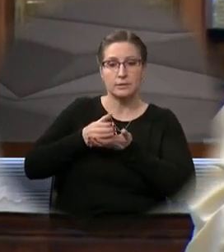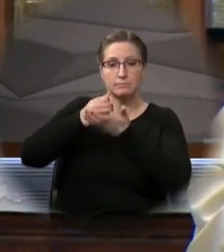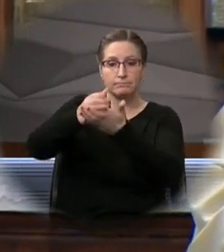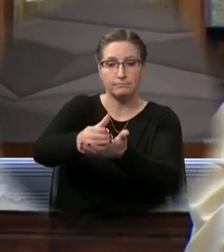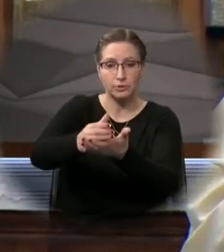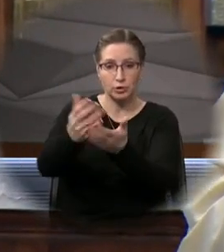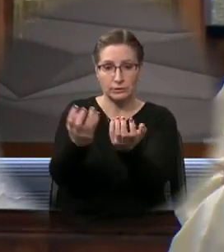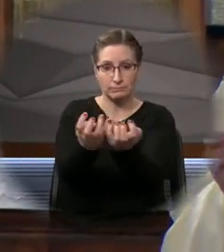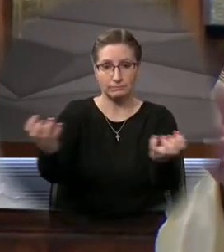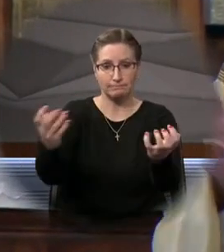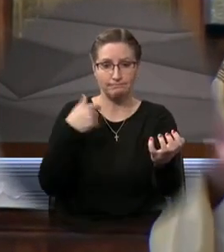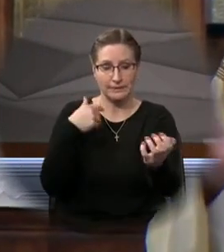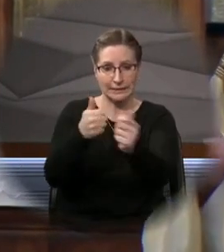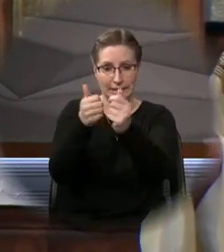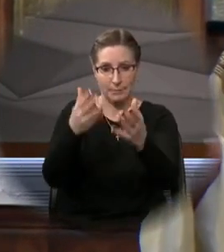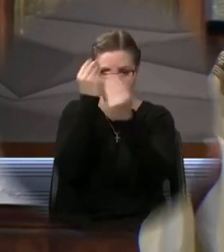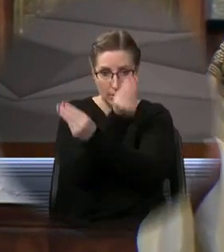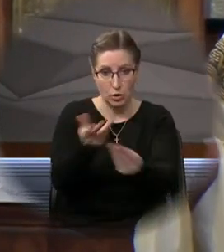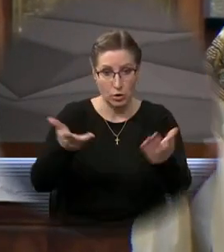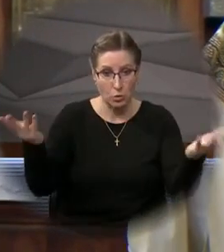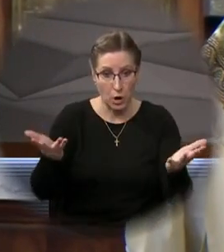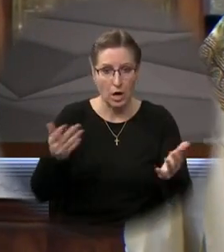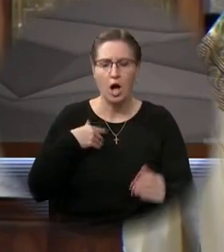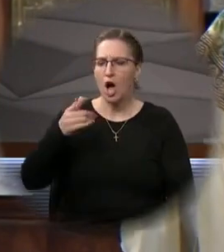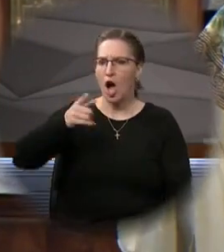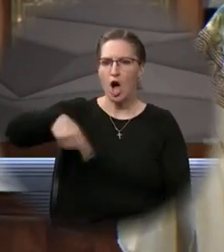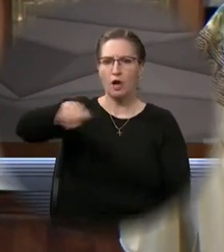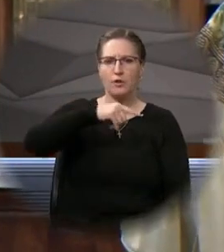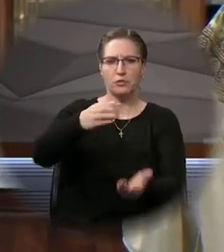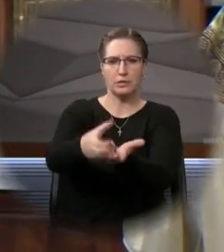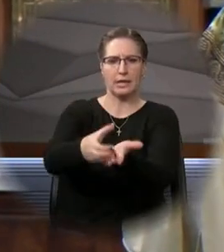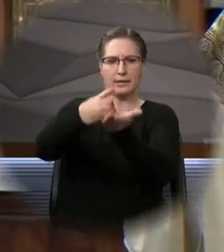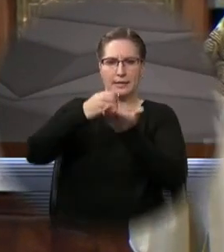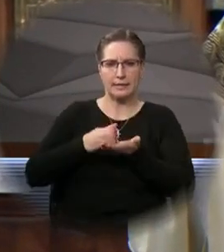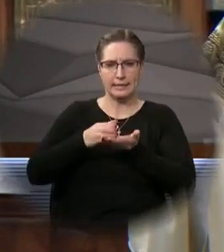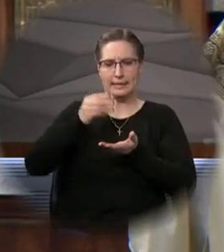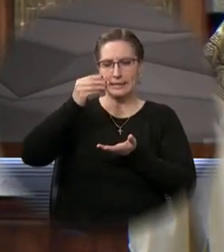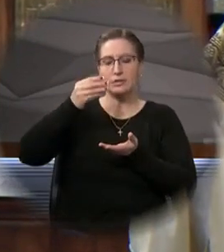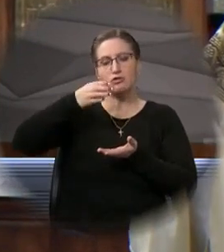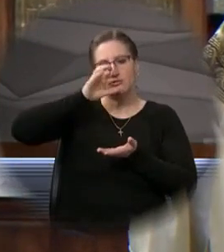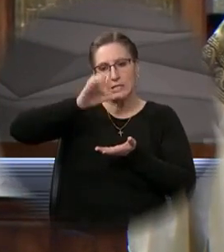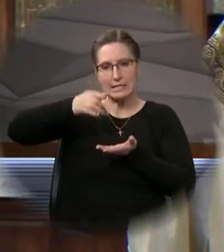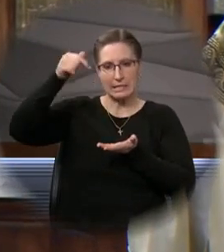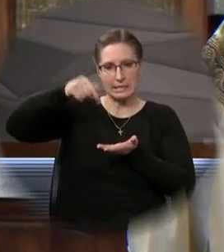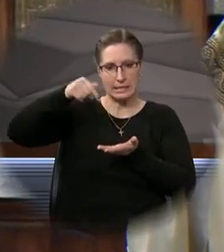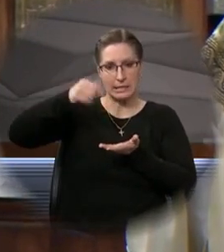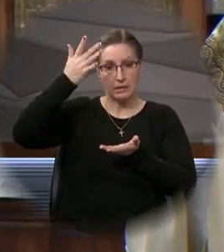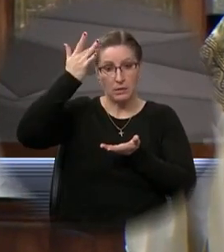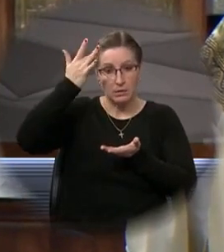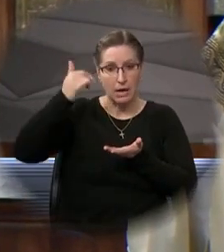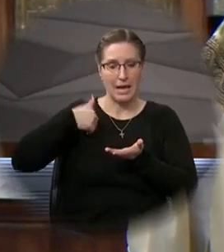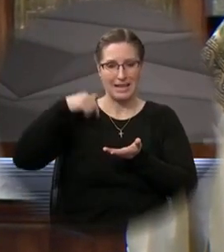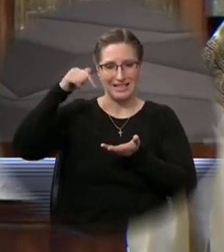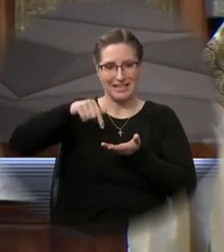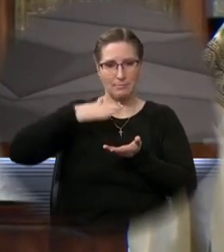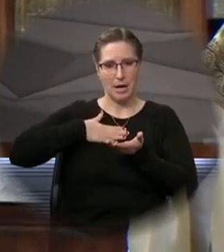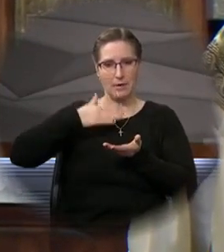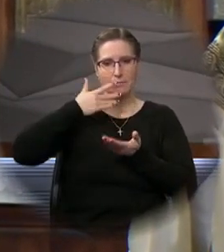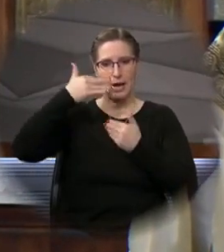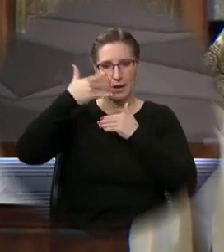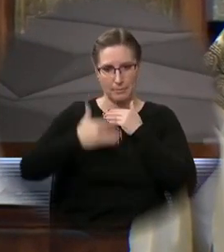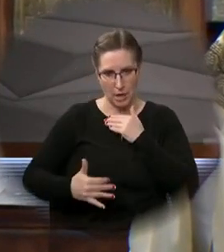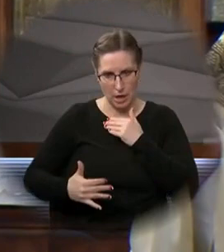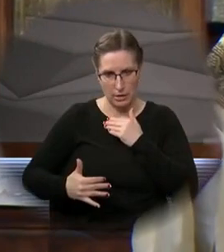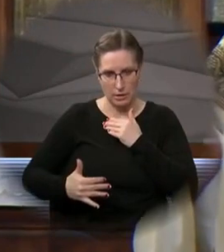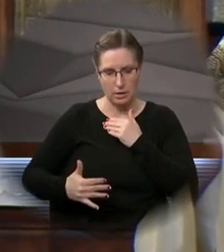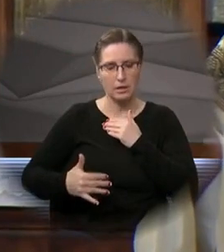gave the chalice to his disciples, saying, "Take this, all of you, and drink from it, for this is the